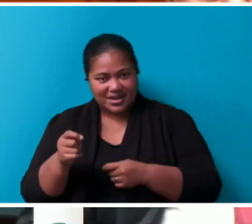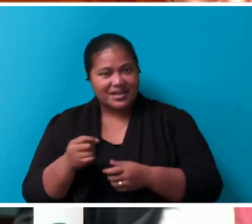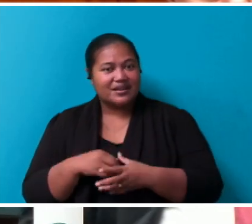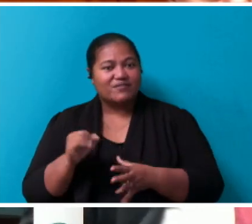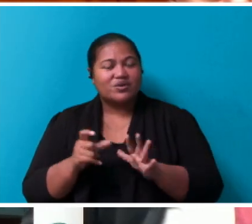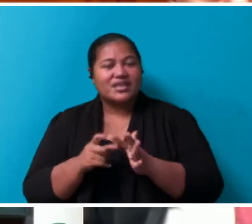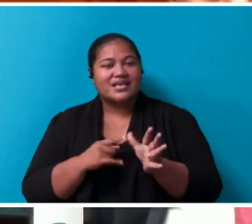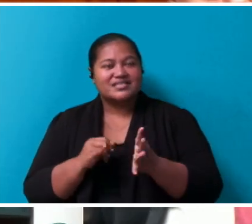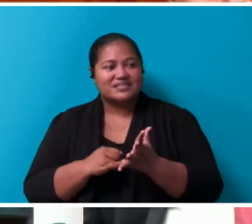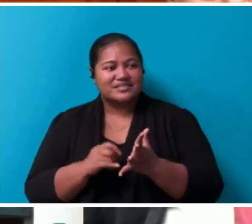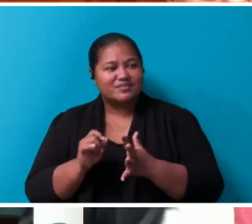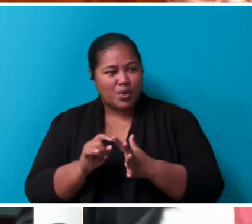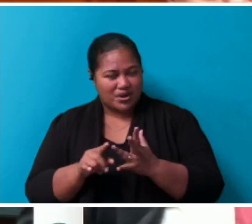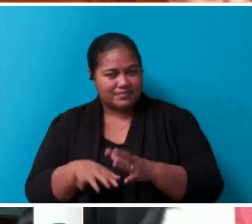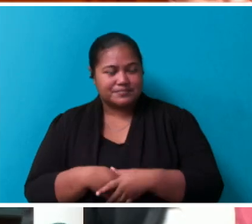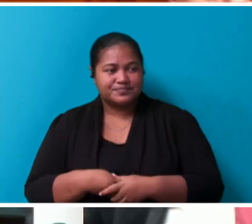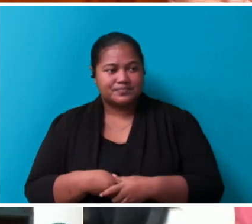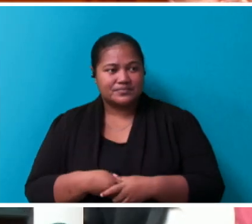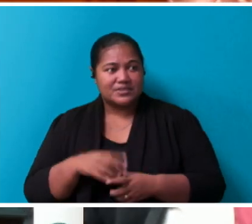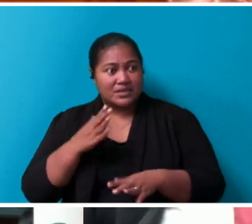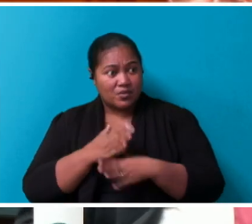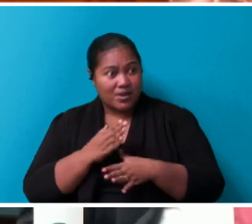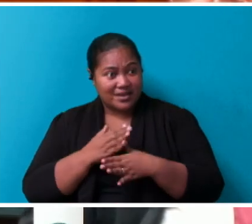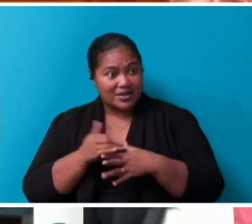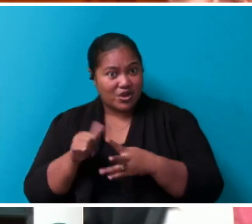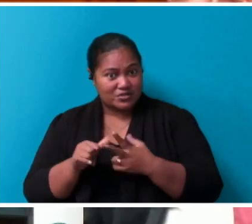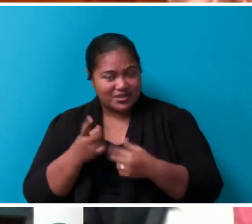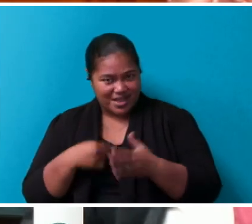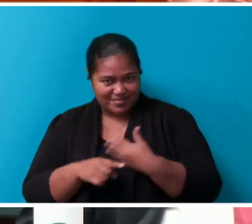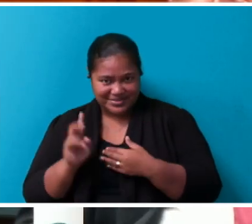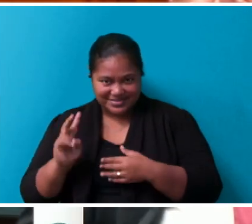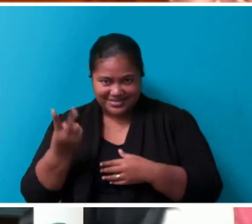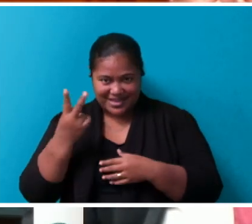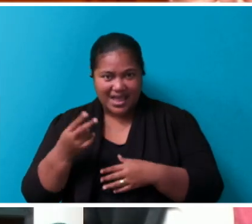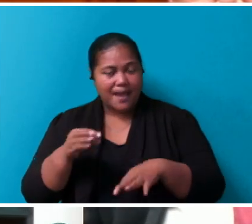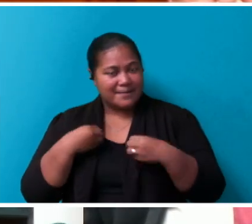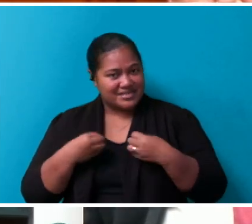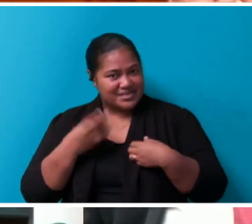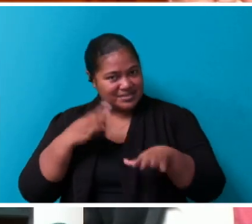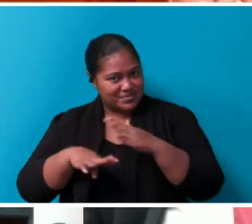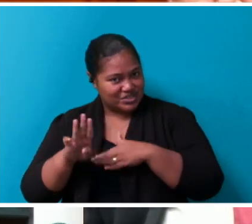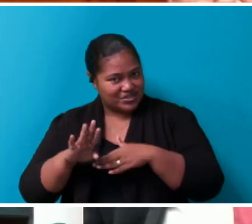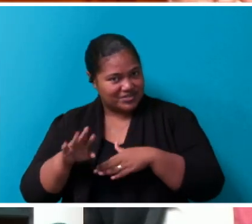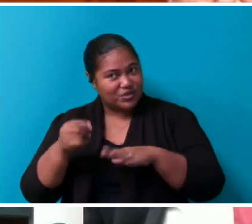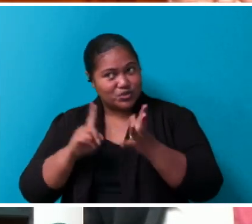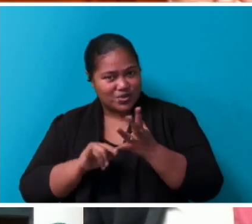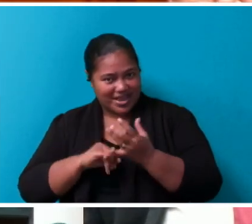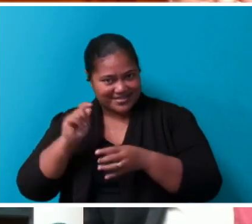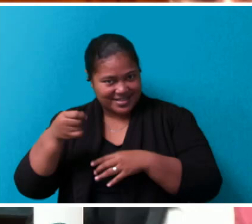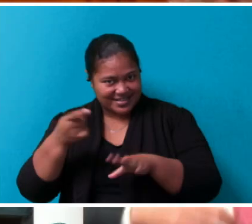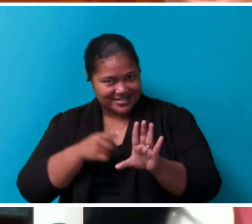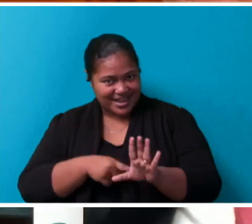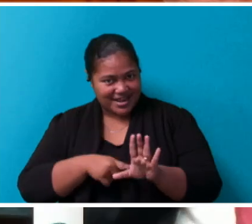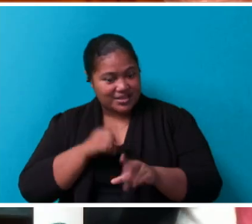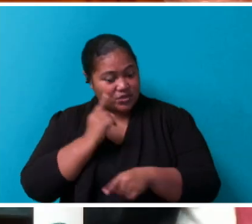Preliminary work has also commenced for the second business mission to the U.S. for next year. This will build on the success